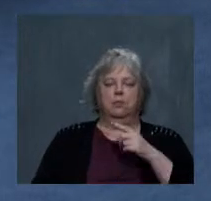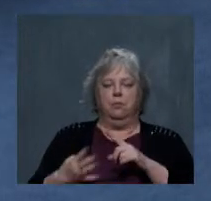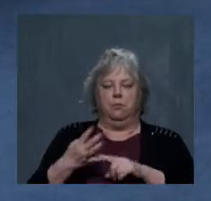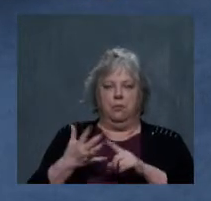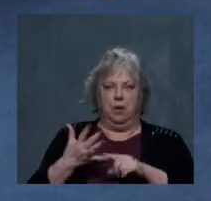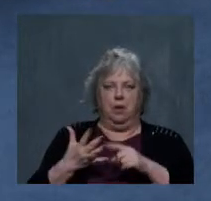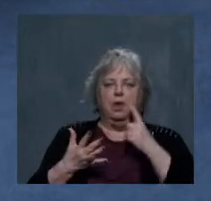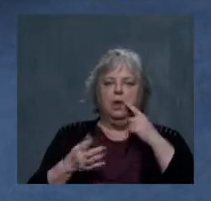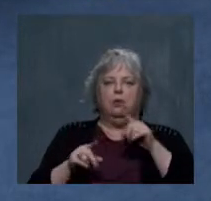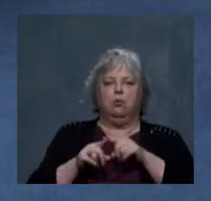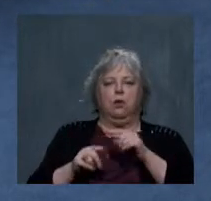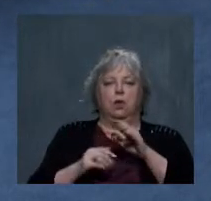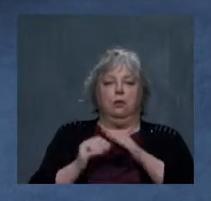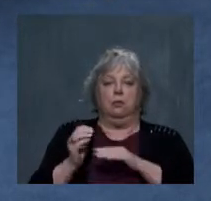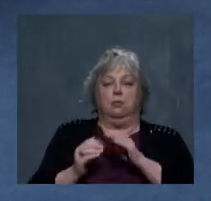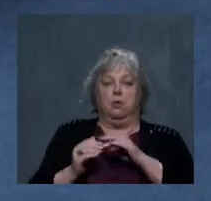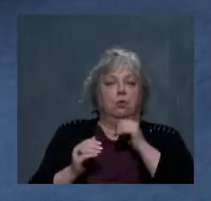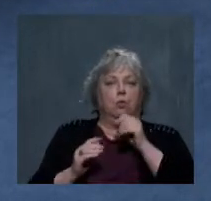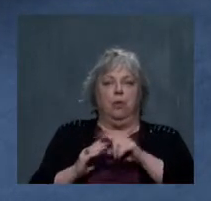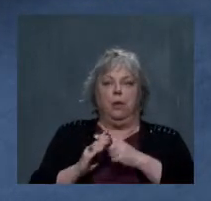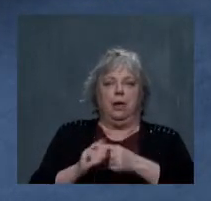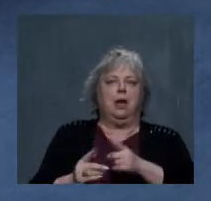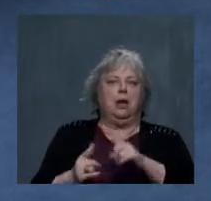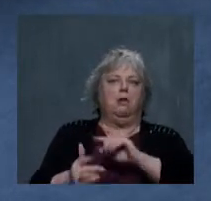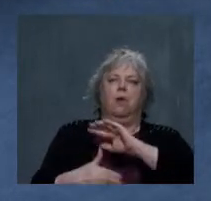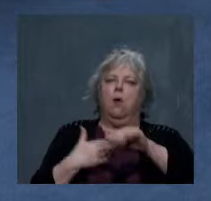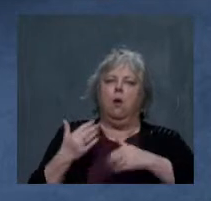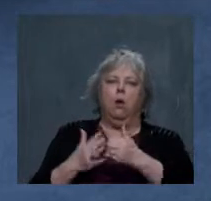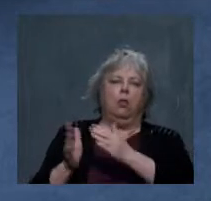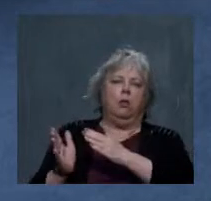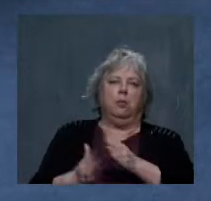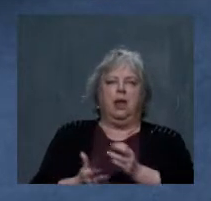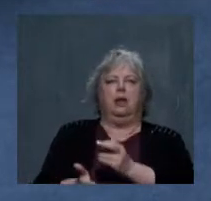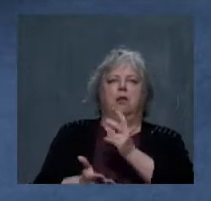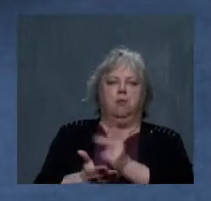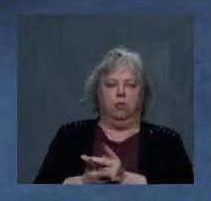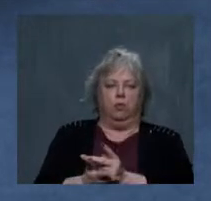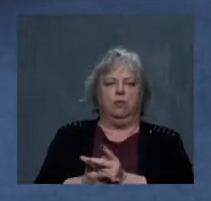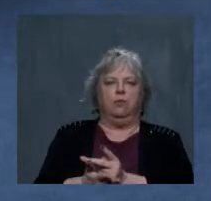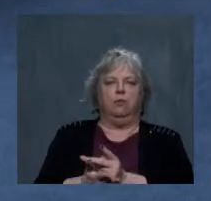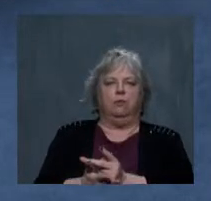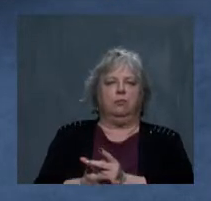begin any construction on this project till all the plans have been approved by the City of Little Rock.